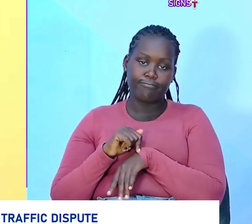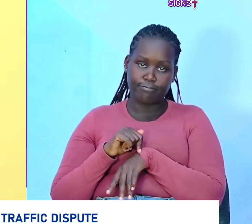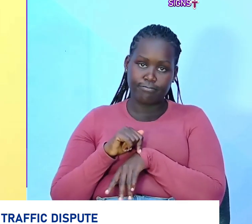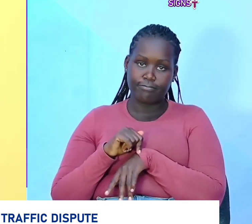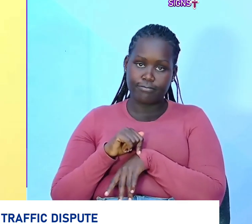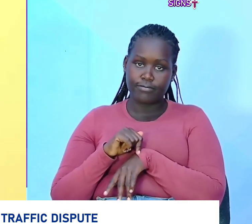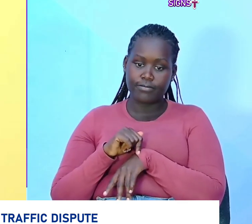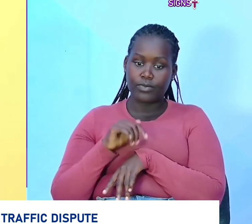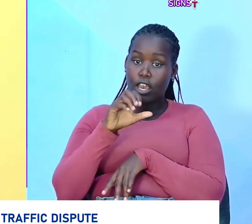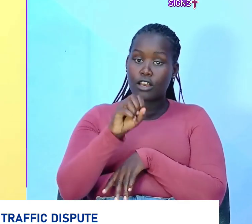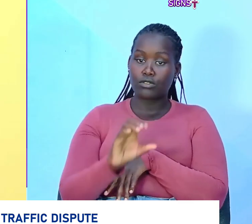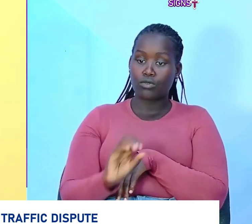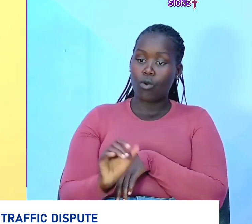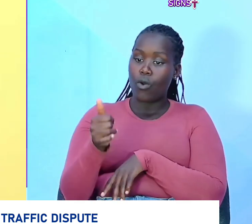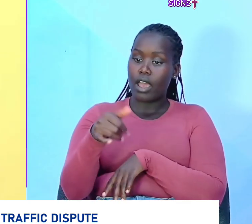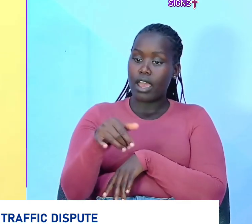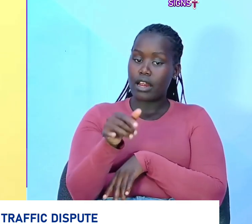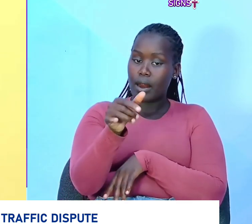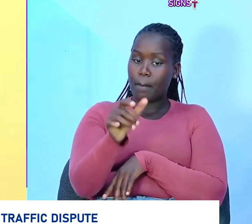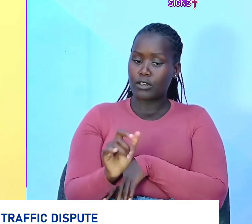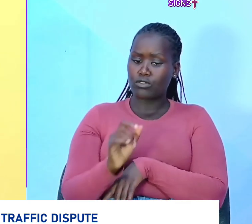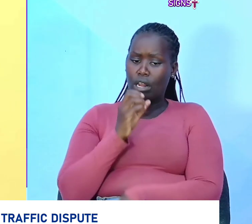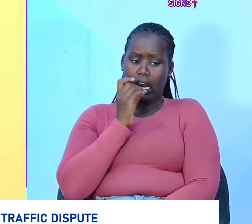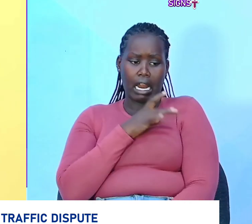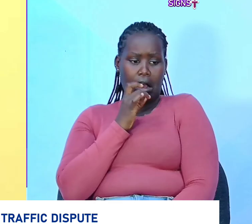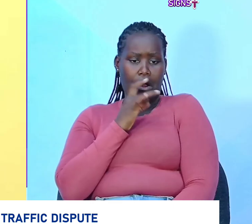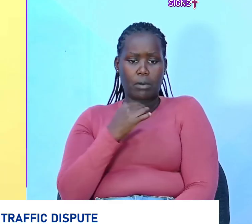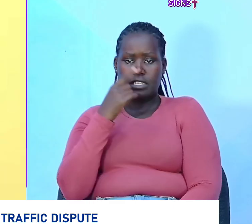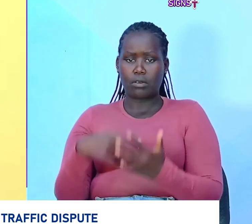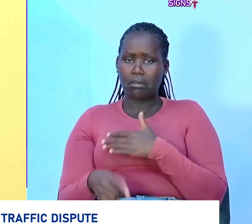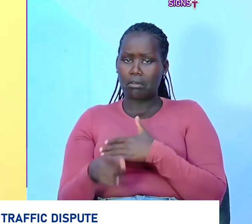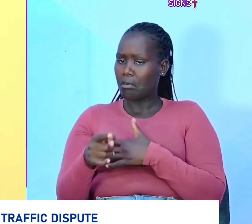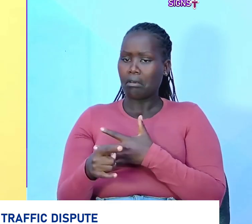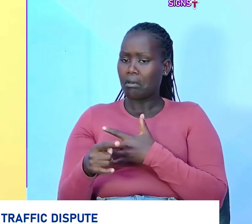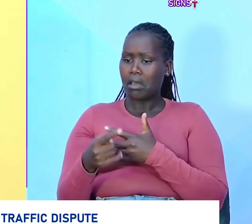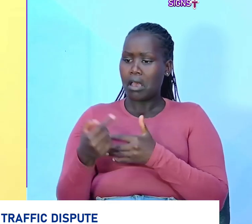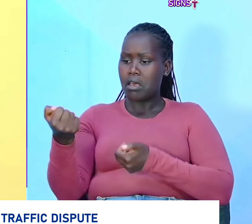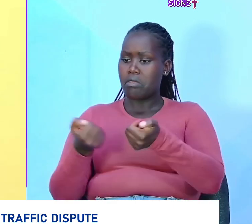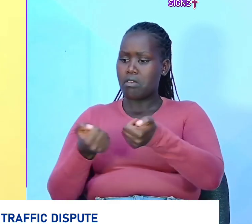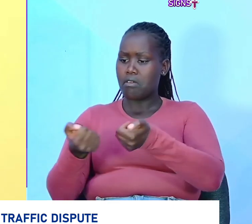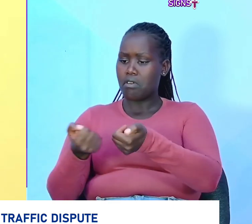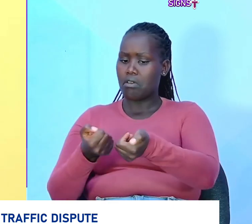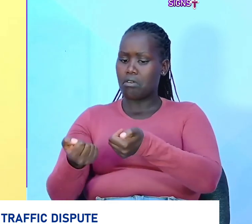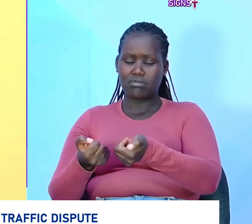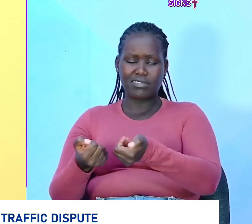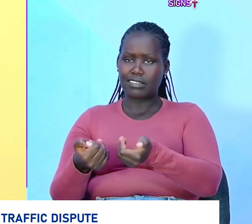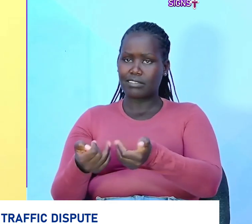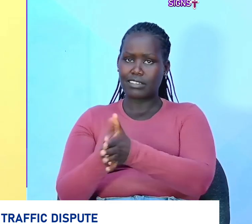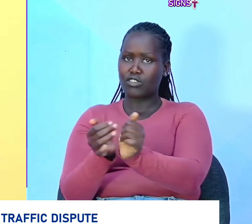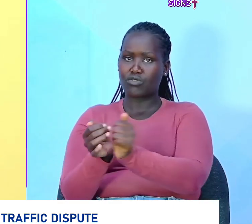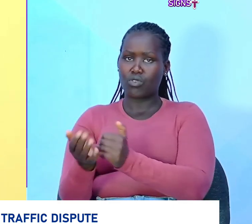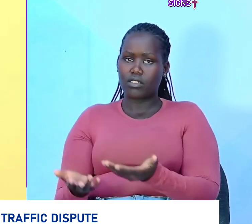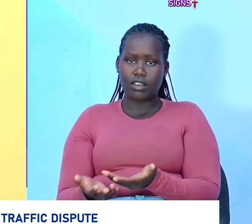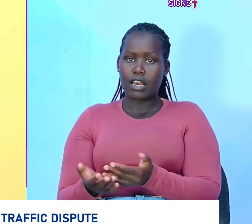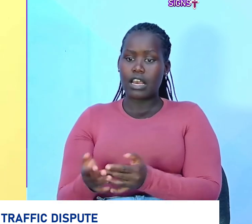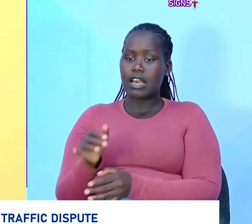So anybody complaining or saying why was it the vehicle was deflated, that